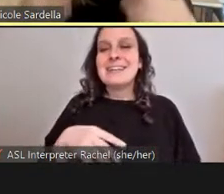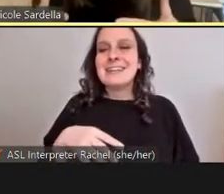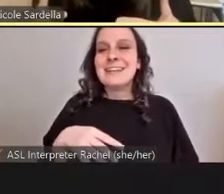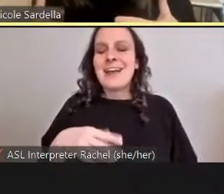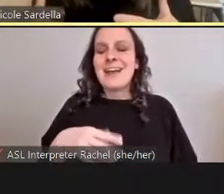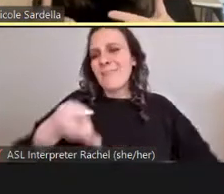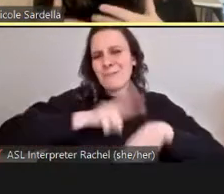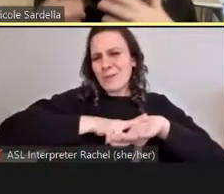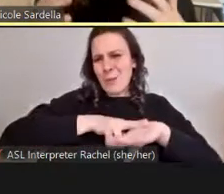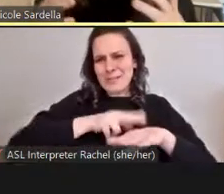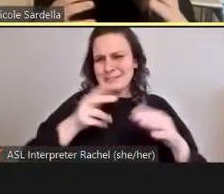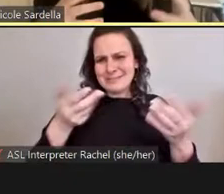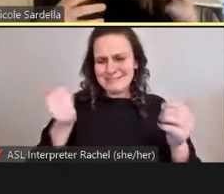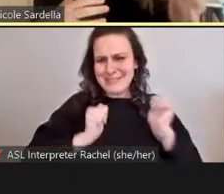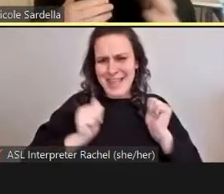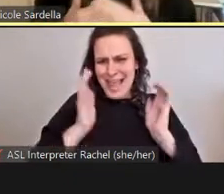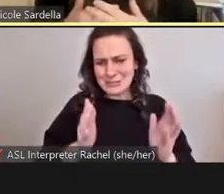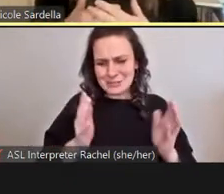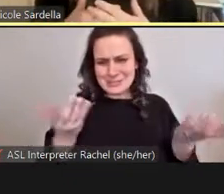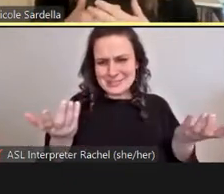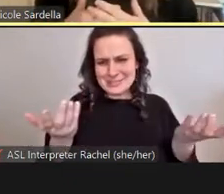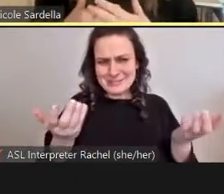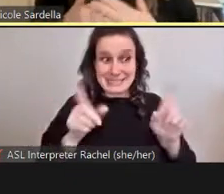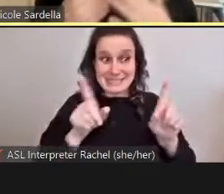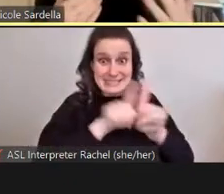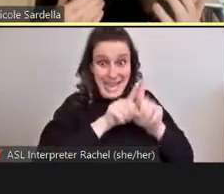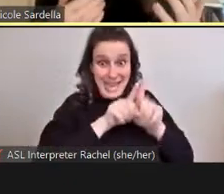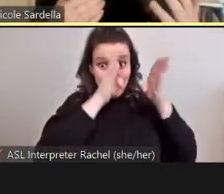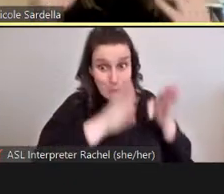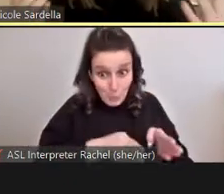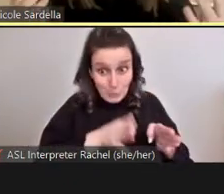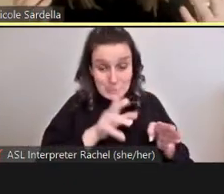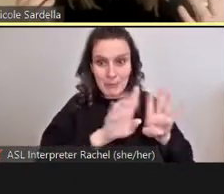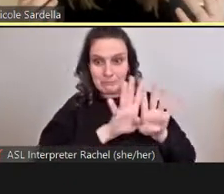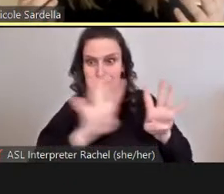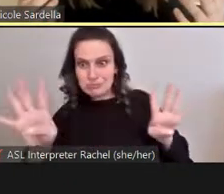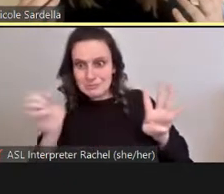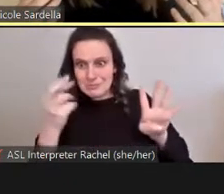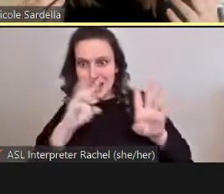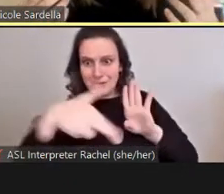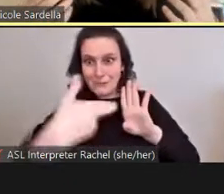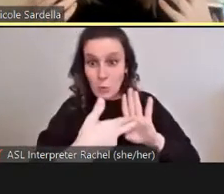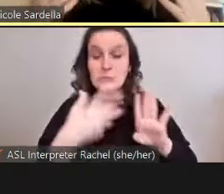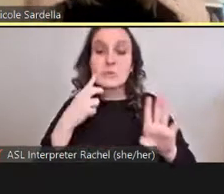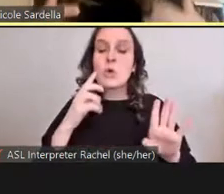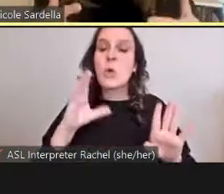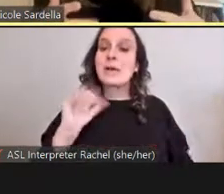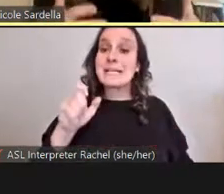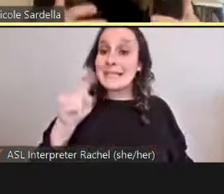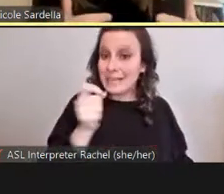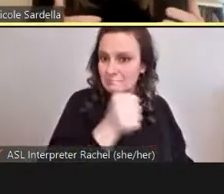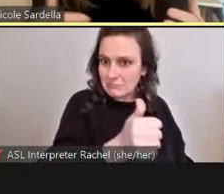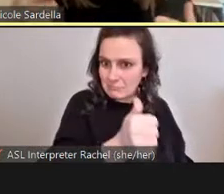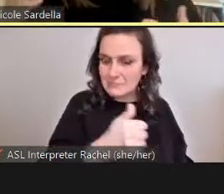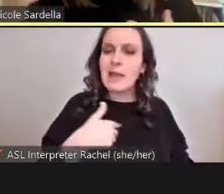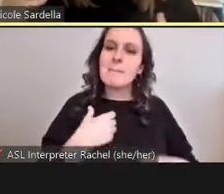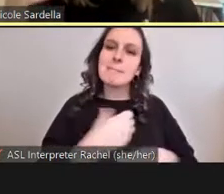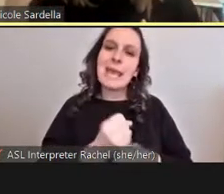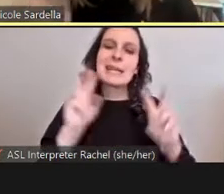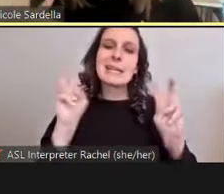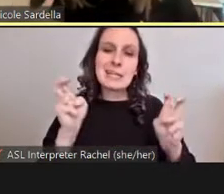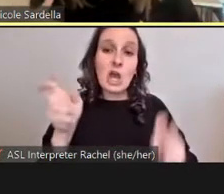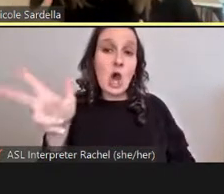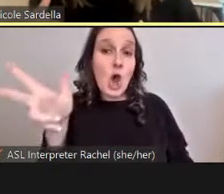of course the actors remain the same. So the cast recorded these audio headshots where